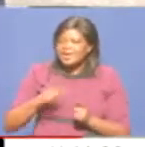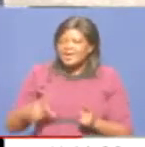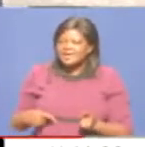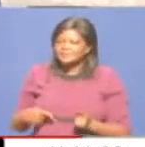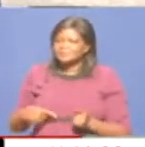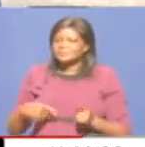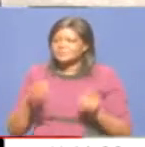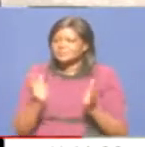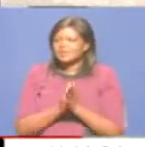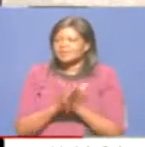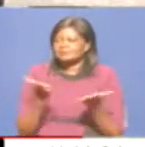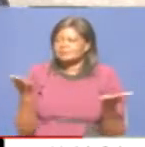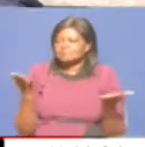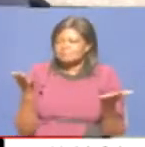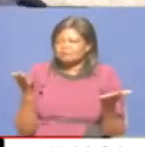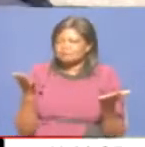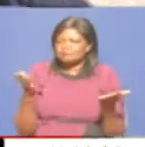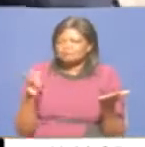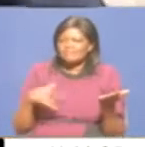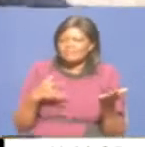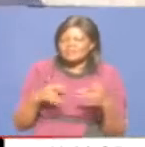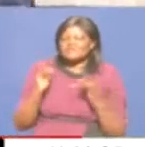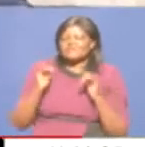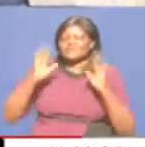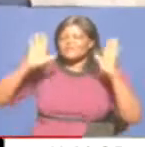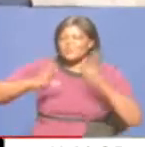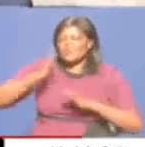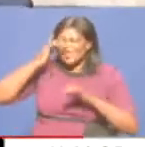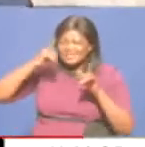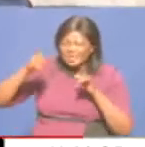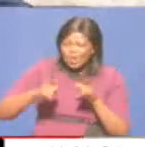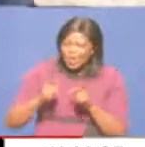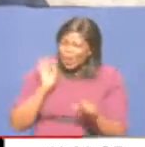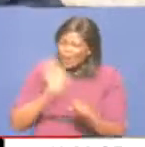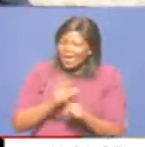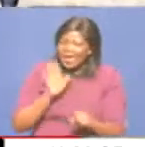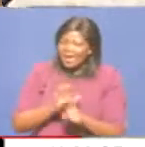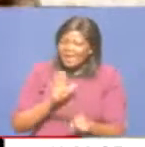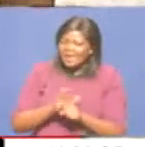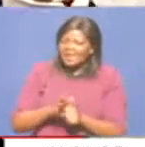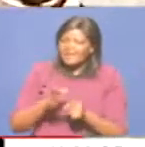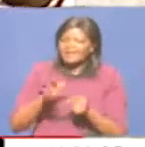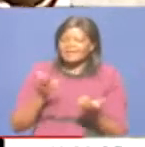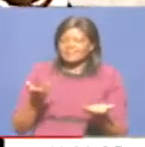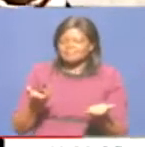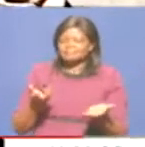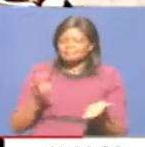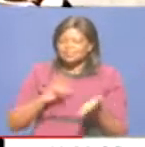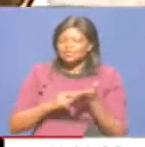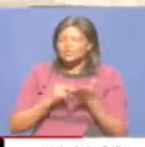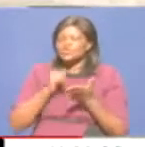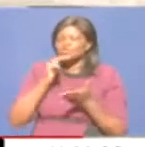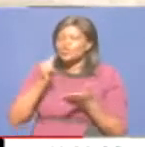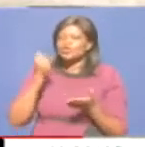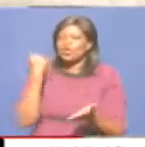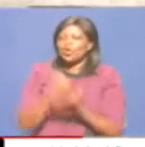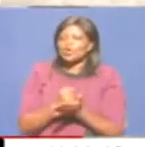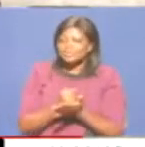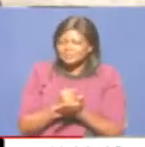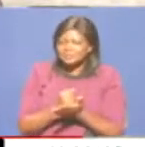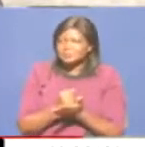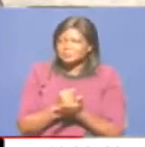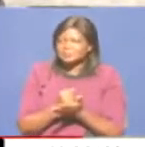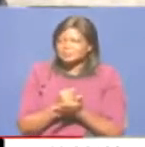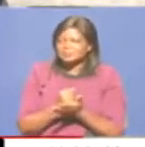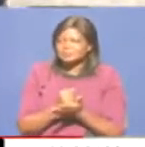are untouchable because they control a lot of resources, yes. which is unaudited. I'm saying